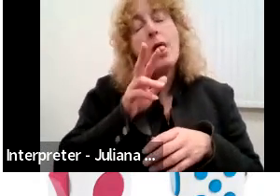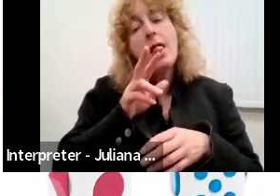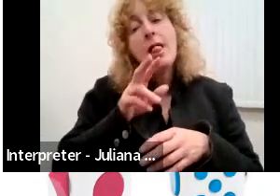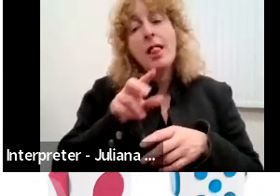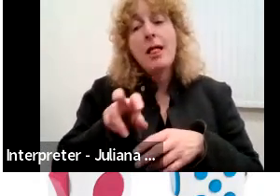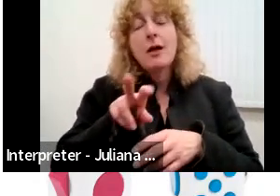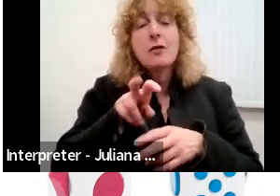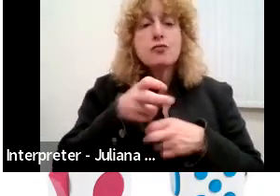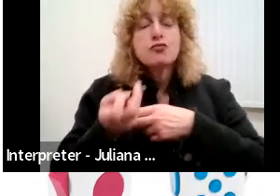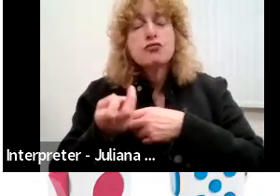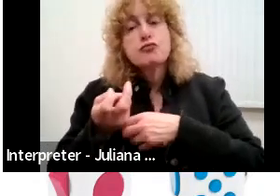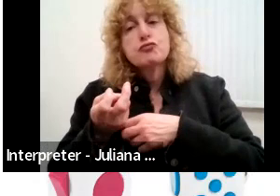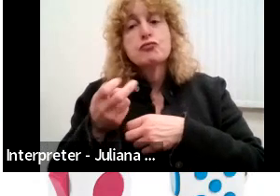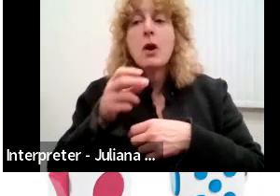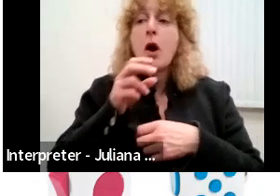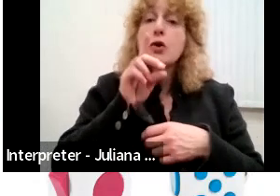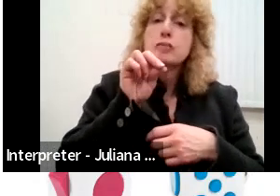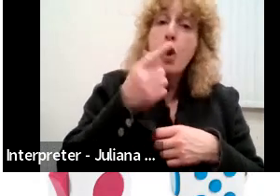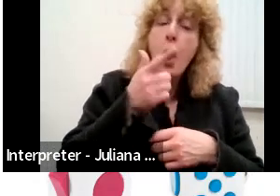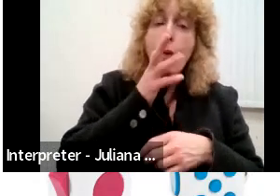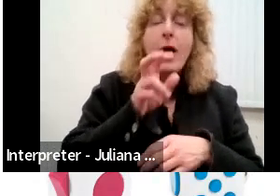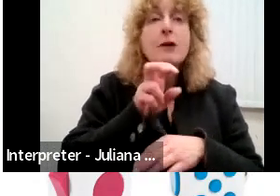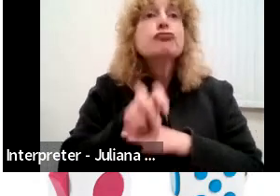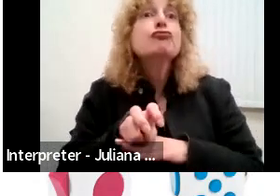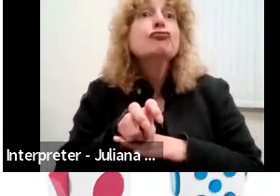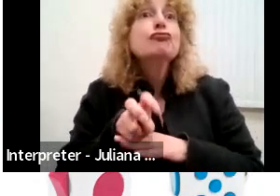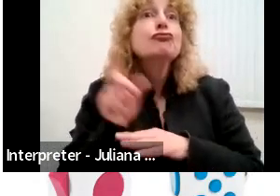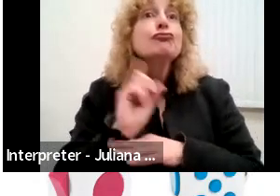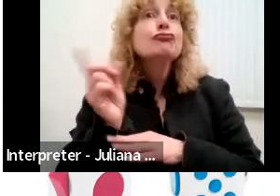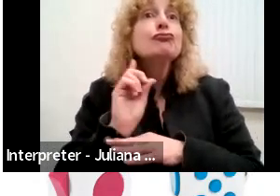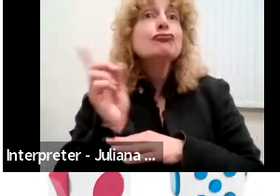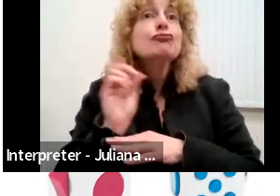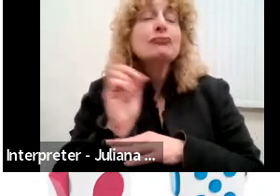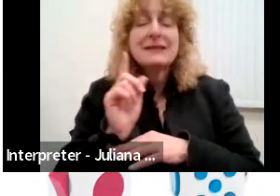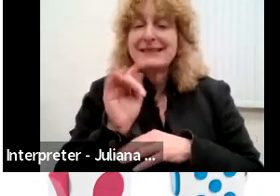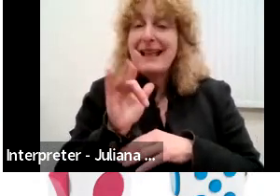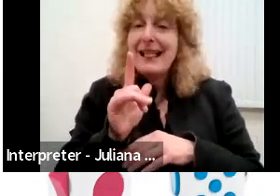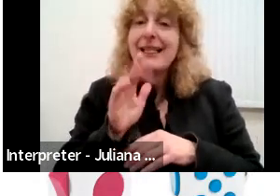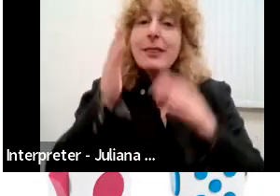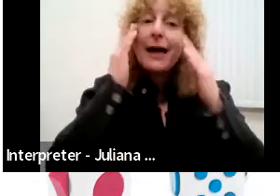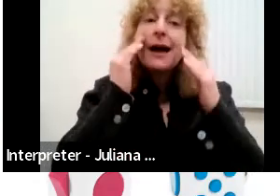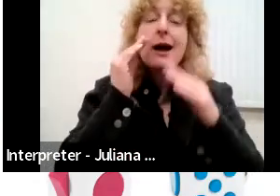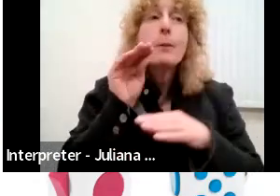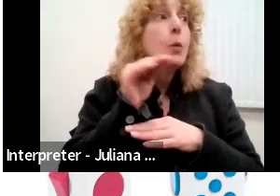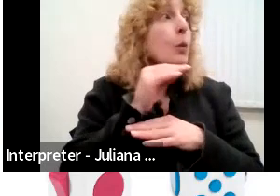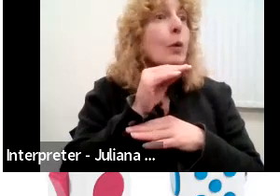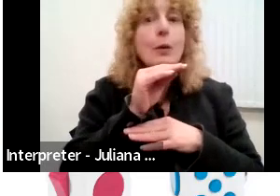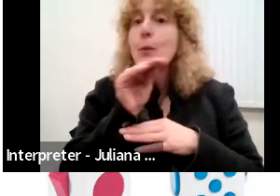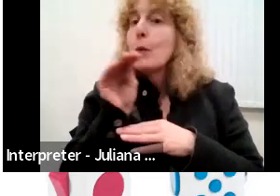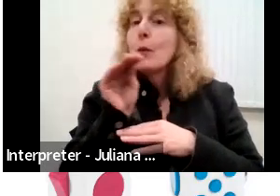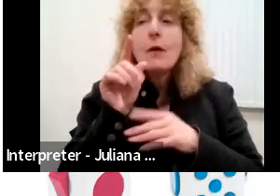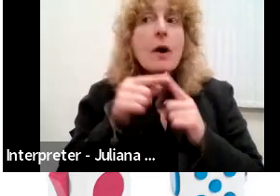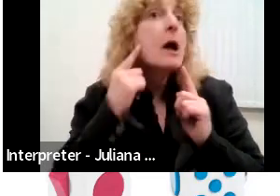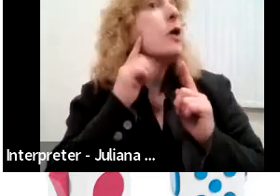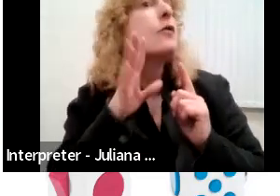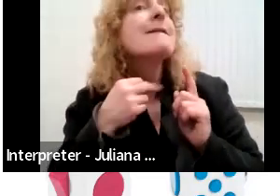will lay down and wag its tail. Their heads move side to side when they hear your